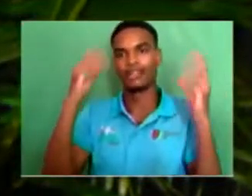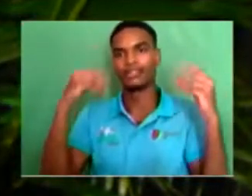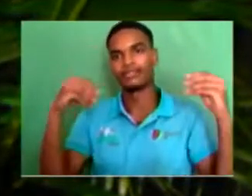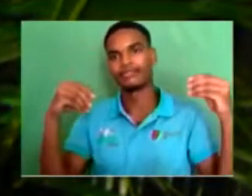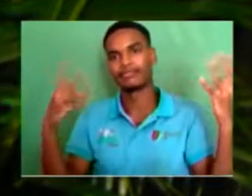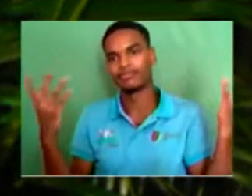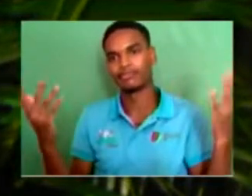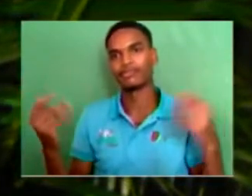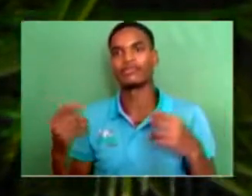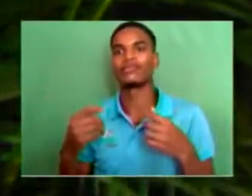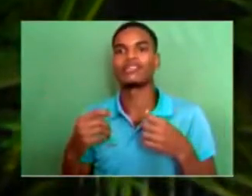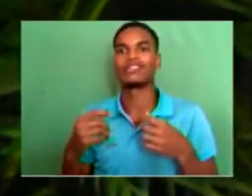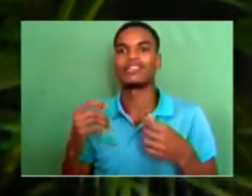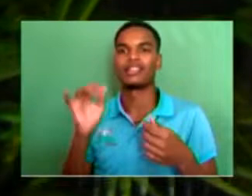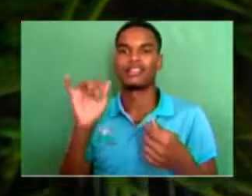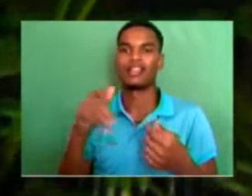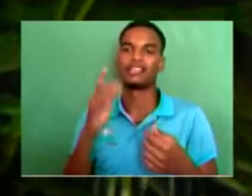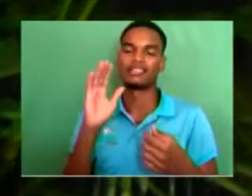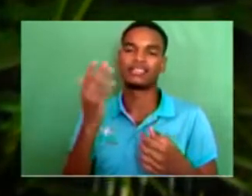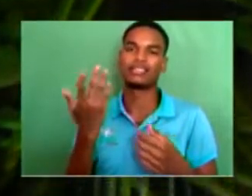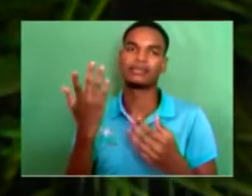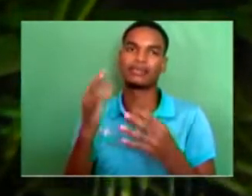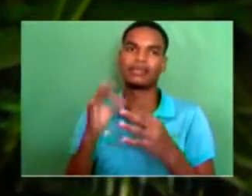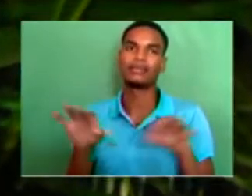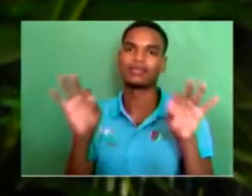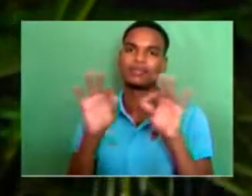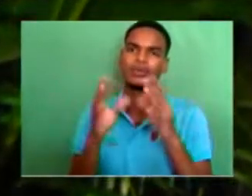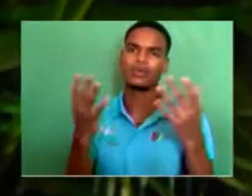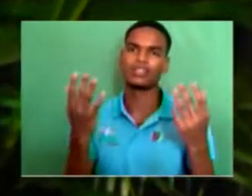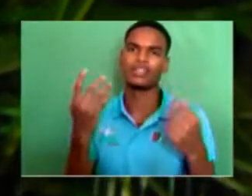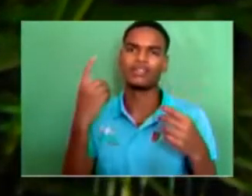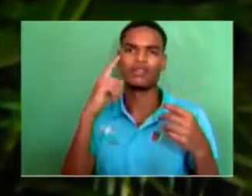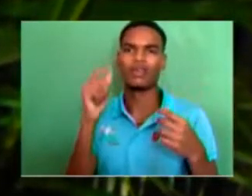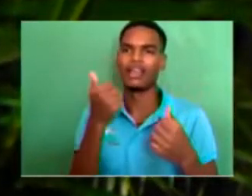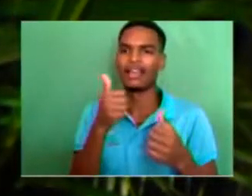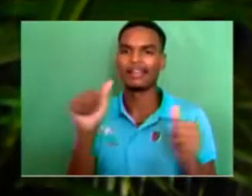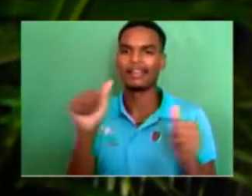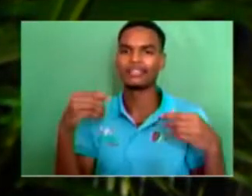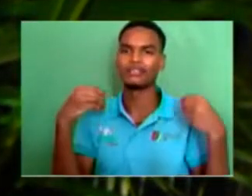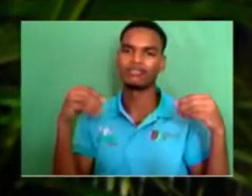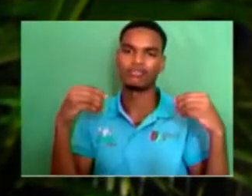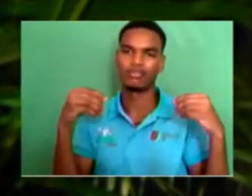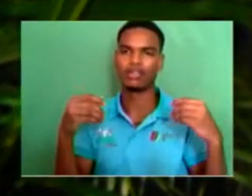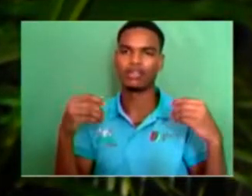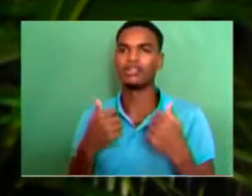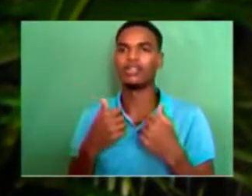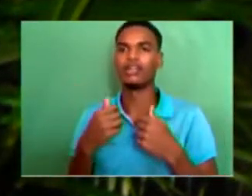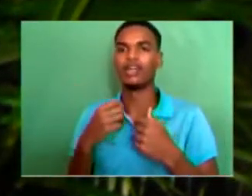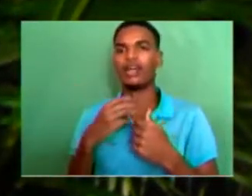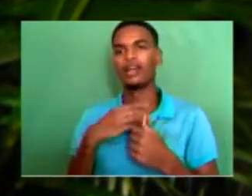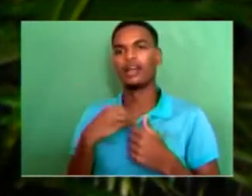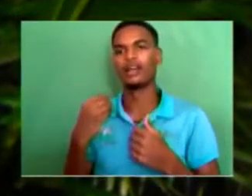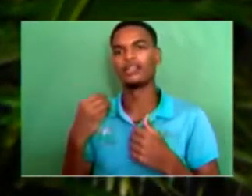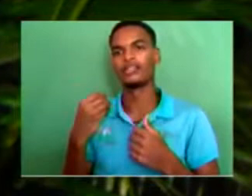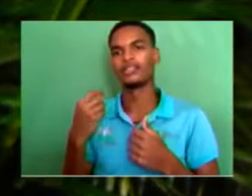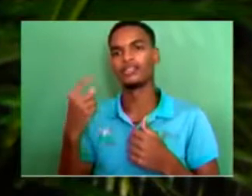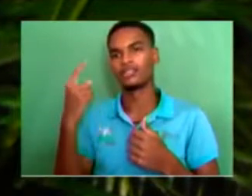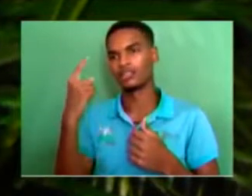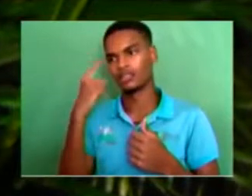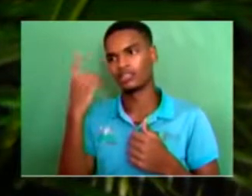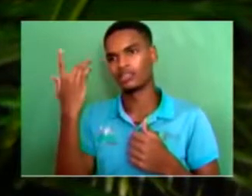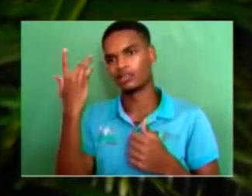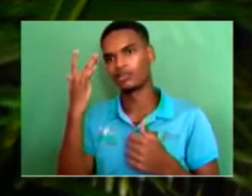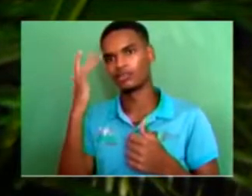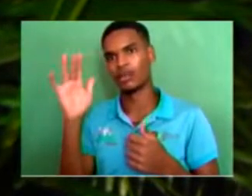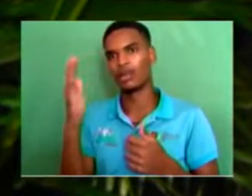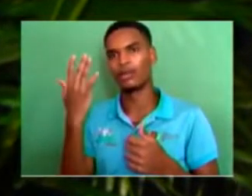that seems to be important, I think, for any market. So that's why it's, I think, smart, as it looks like